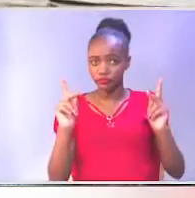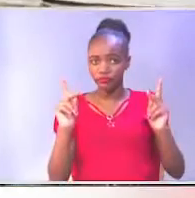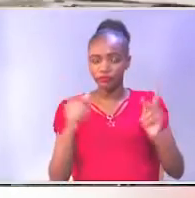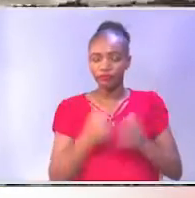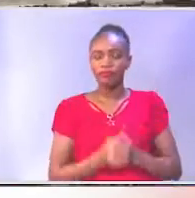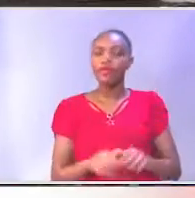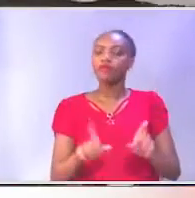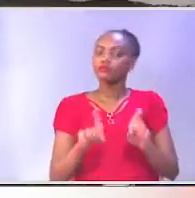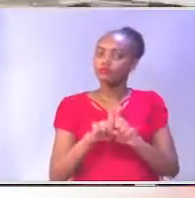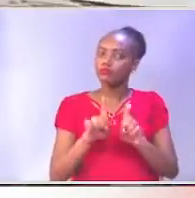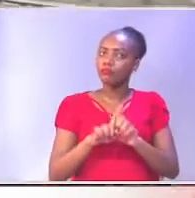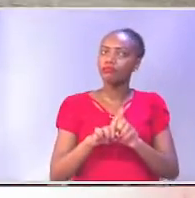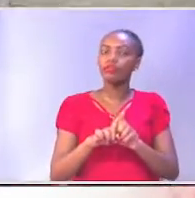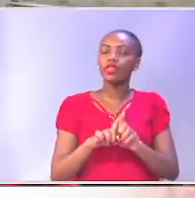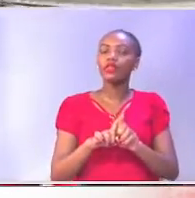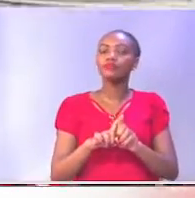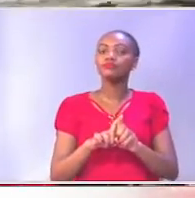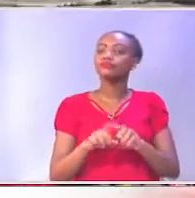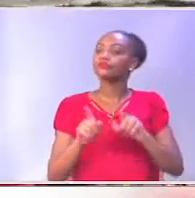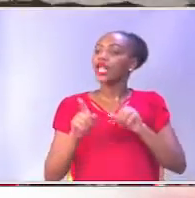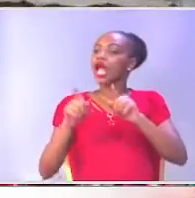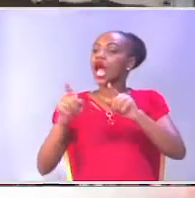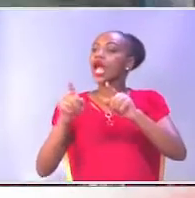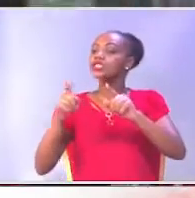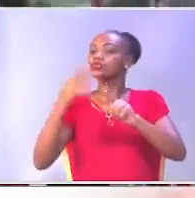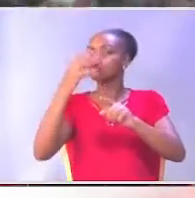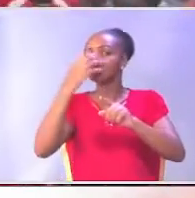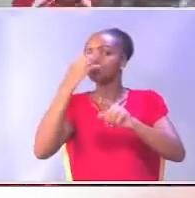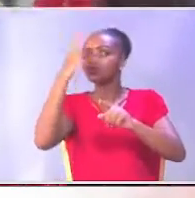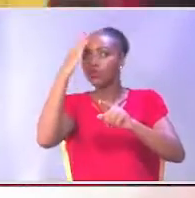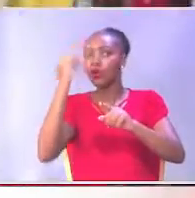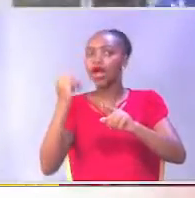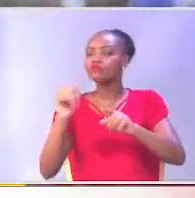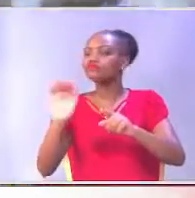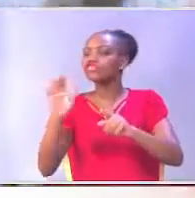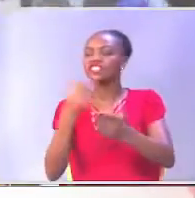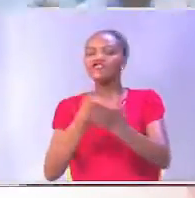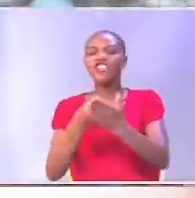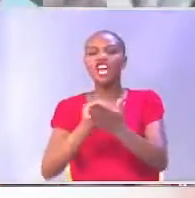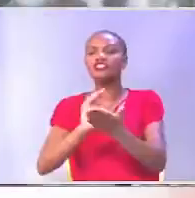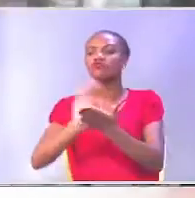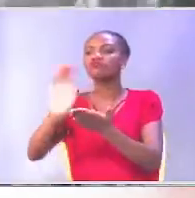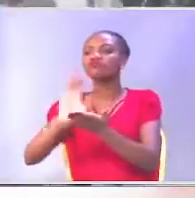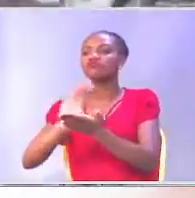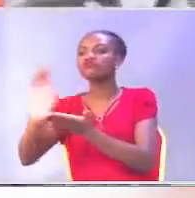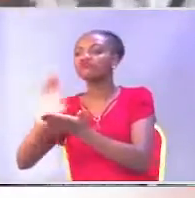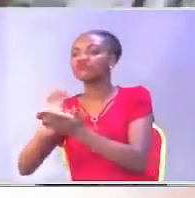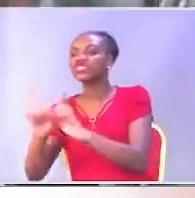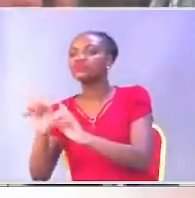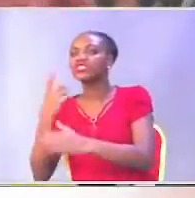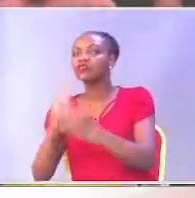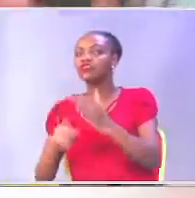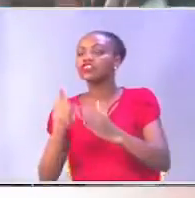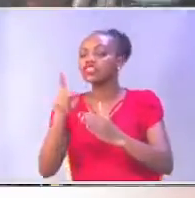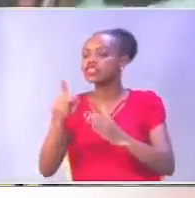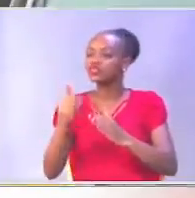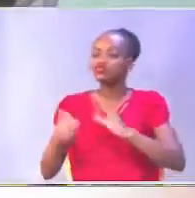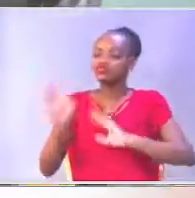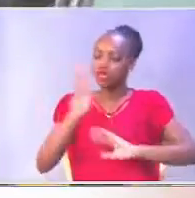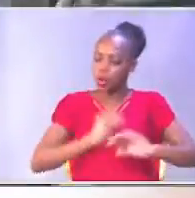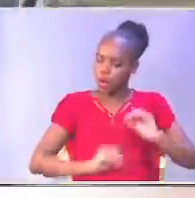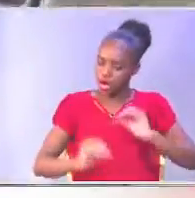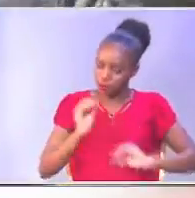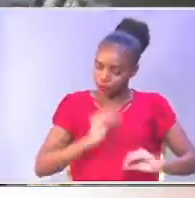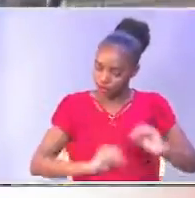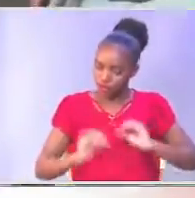He also lashed out at Deputy President William Ruto for his financial donations, terming them as proceeds of corrupt